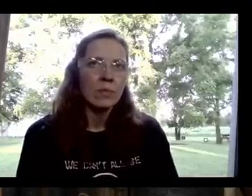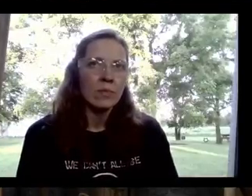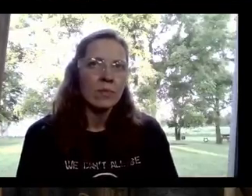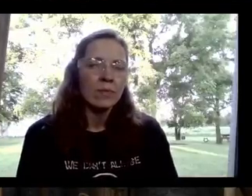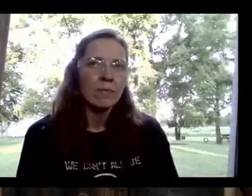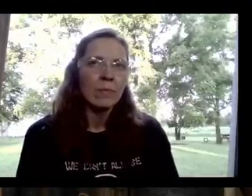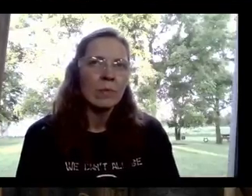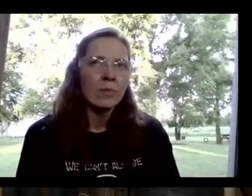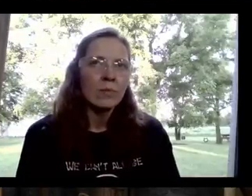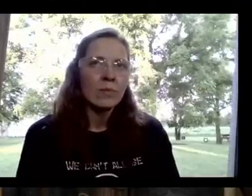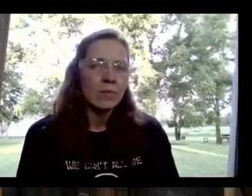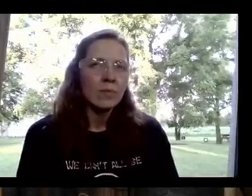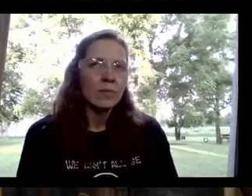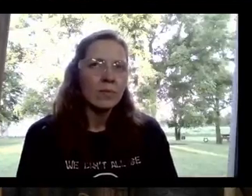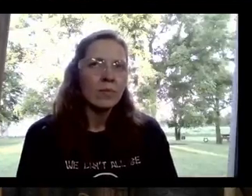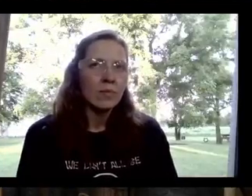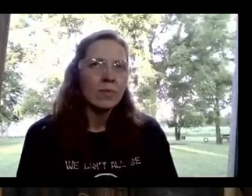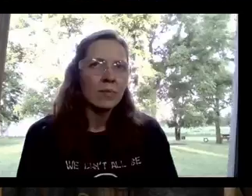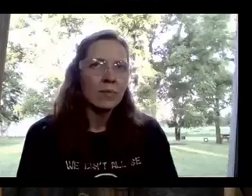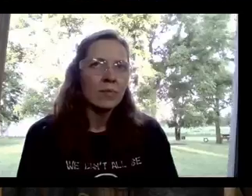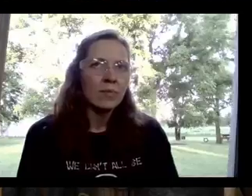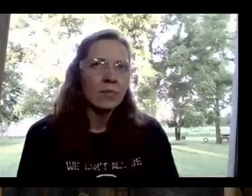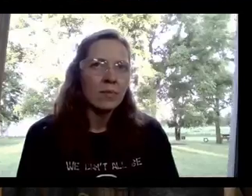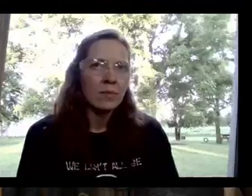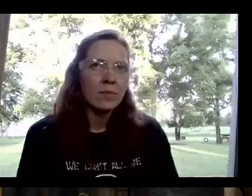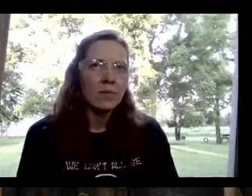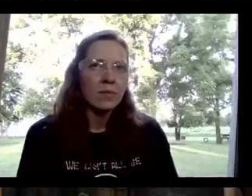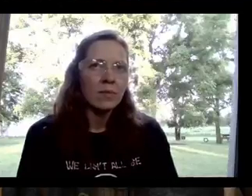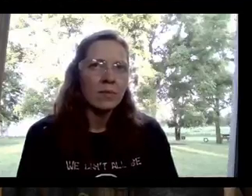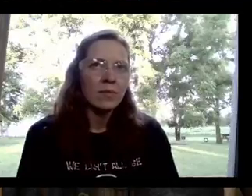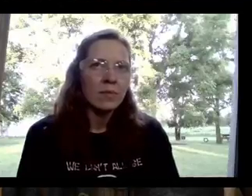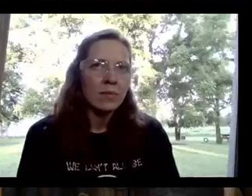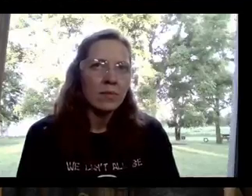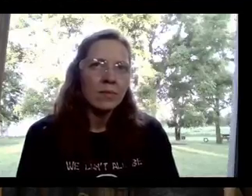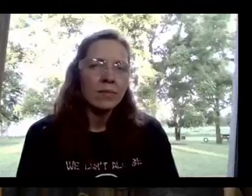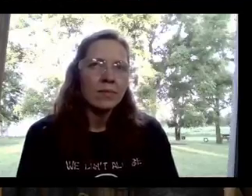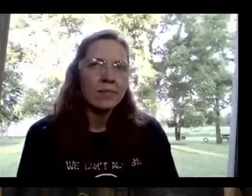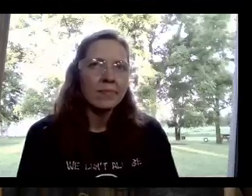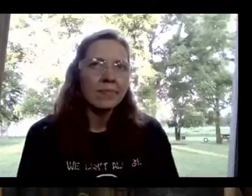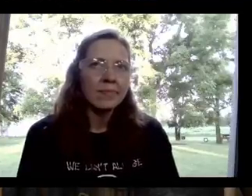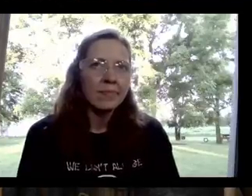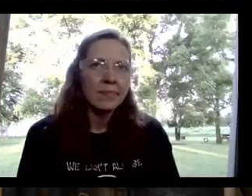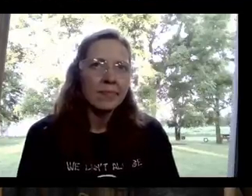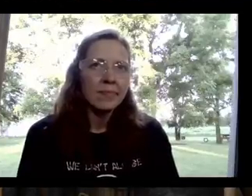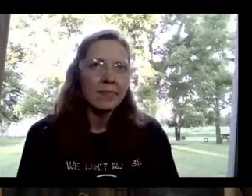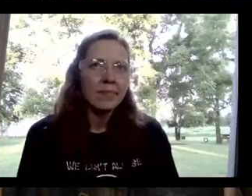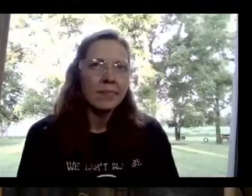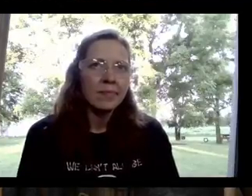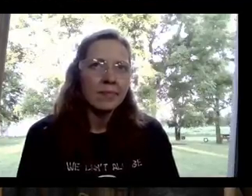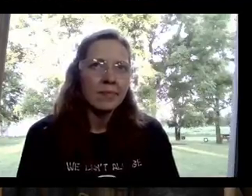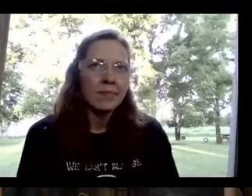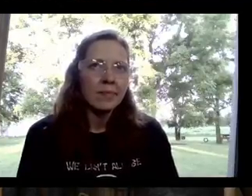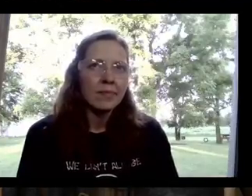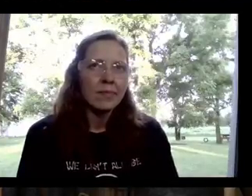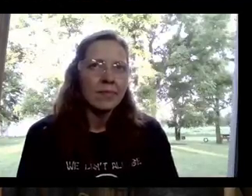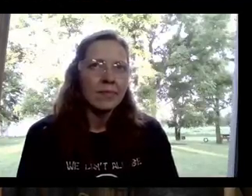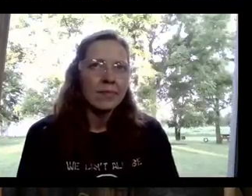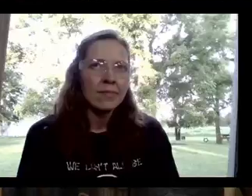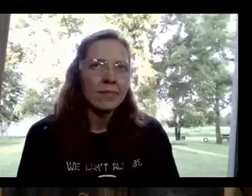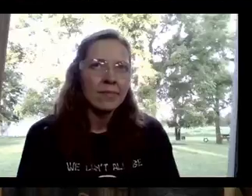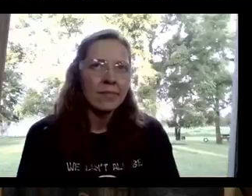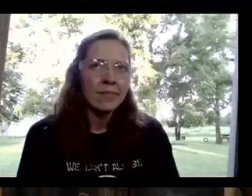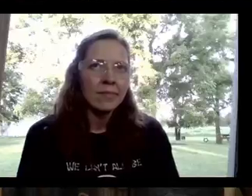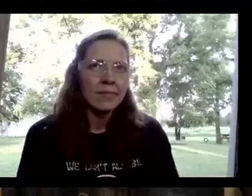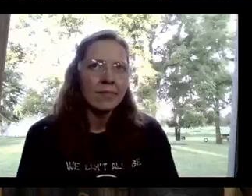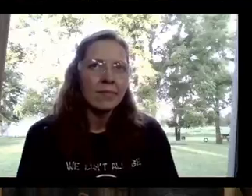like, I gave you $5 or $10 to tell you I appreciated you, and you're like, oh, yeah, that's great, thanks. And they